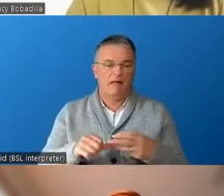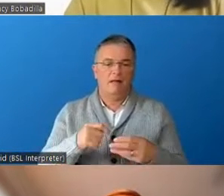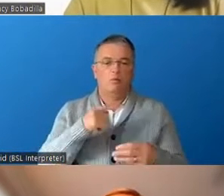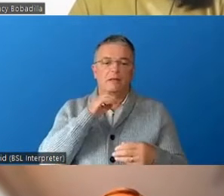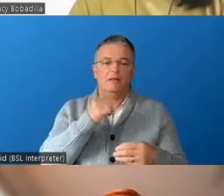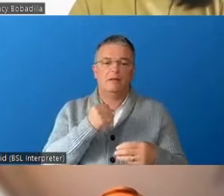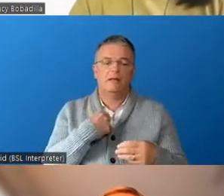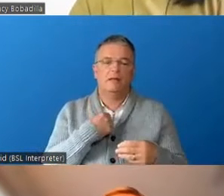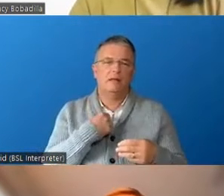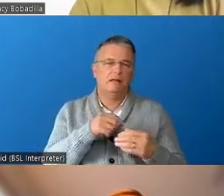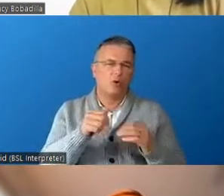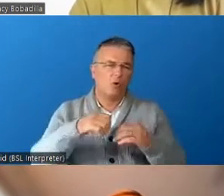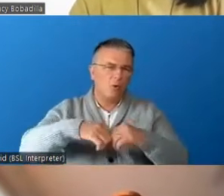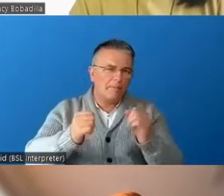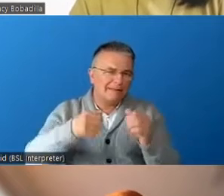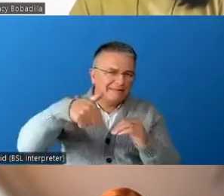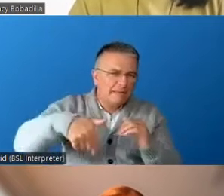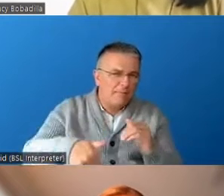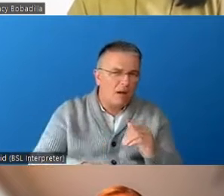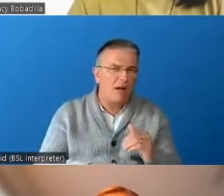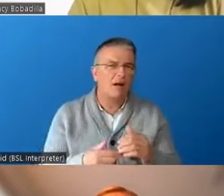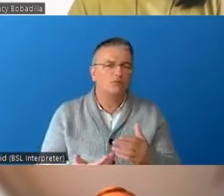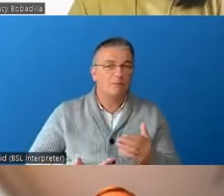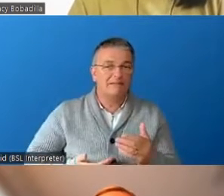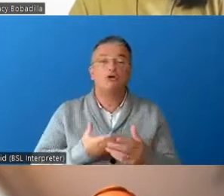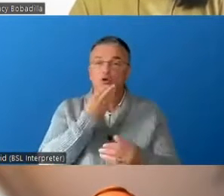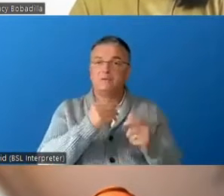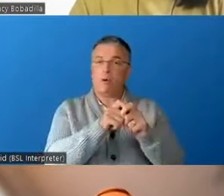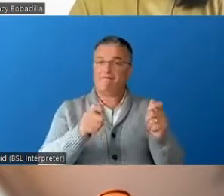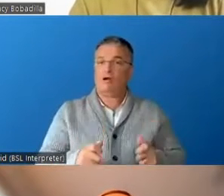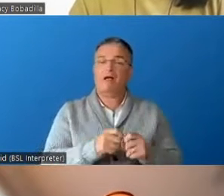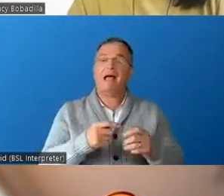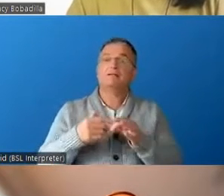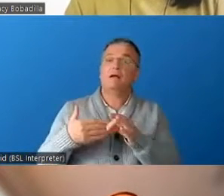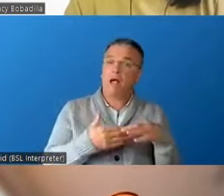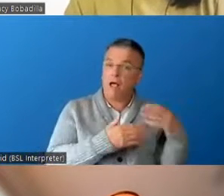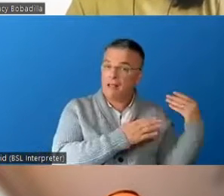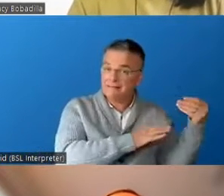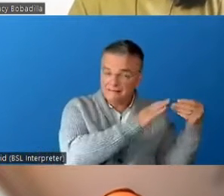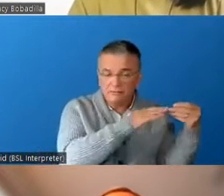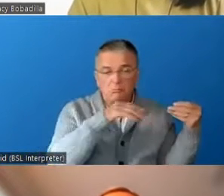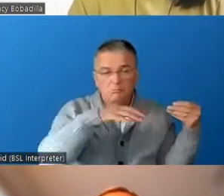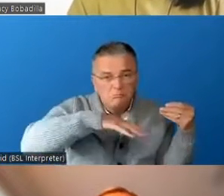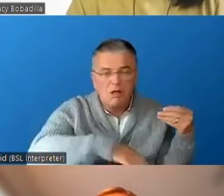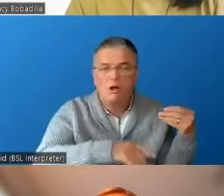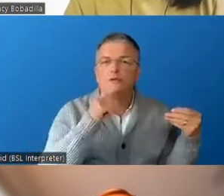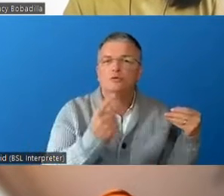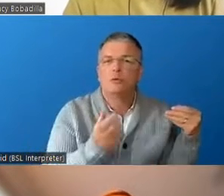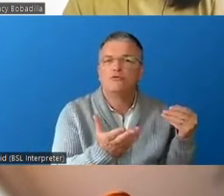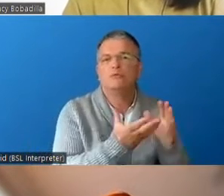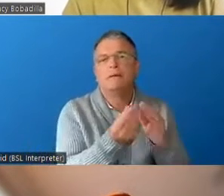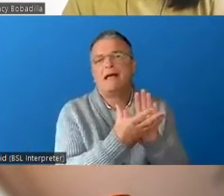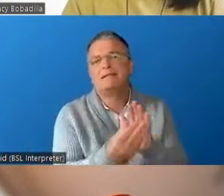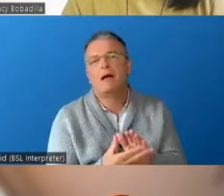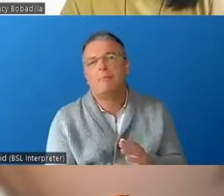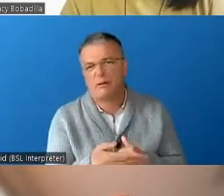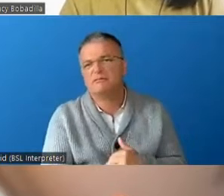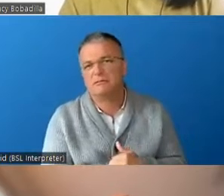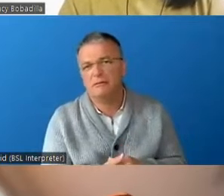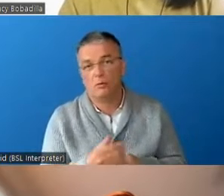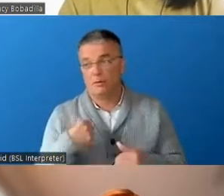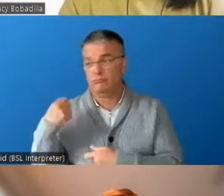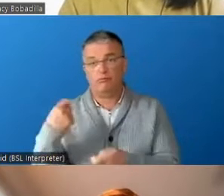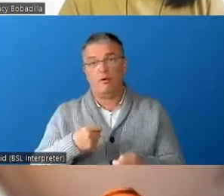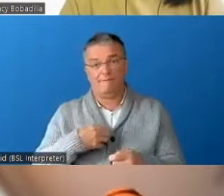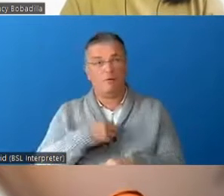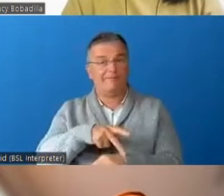get a little bit deeper into business using our framework as a guide. And we will talk you through some examples that we brought with from